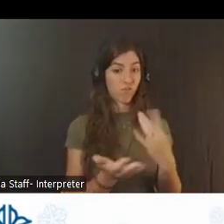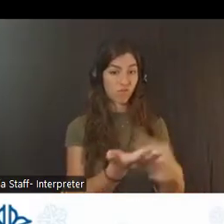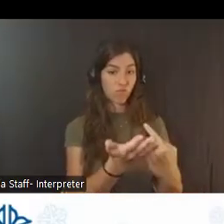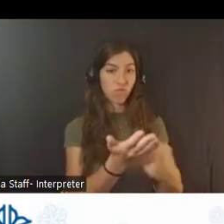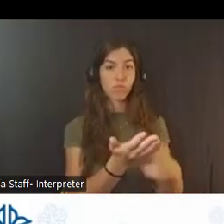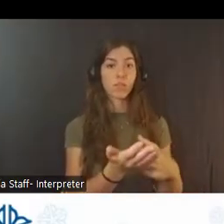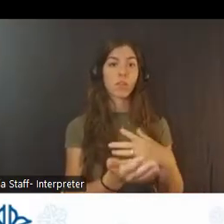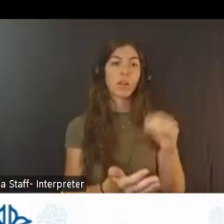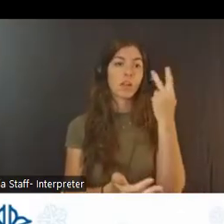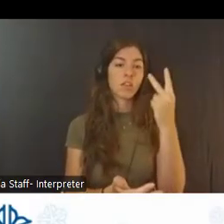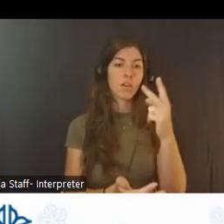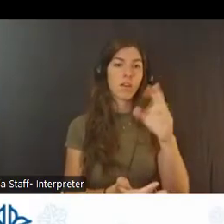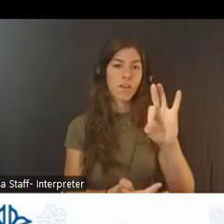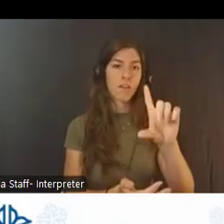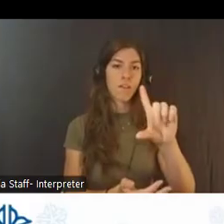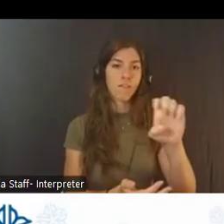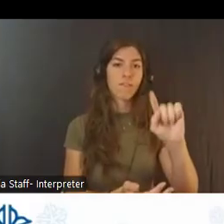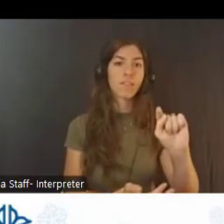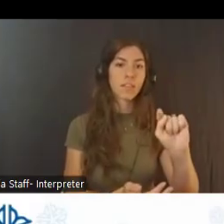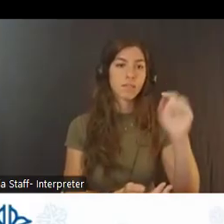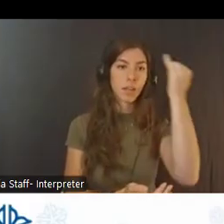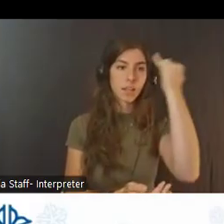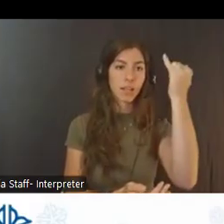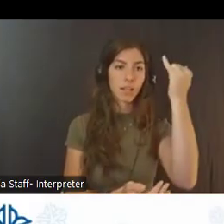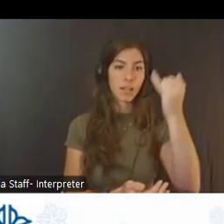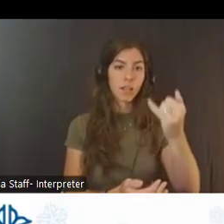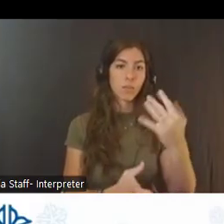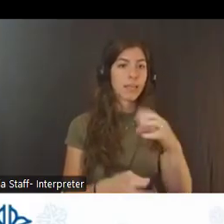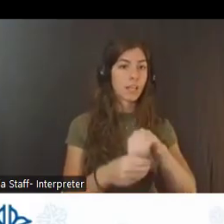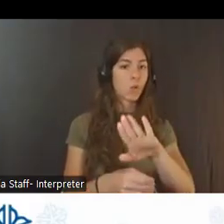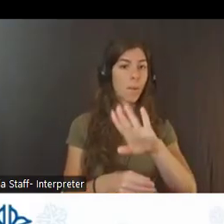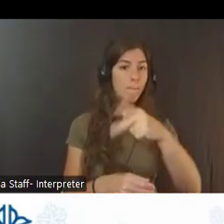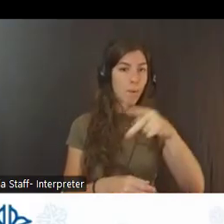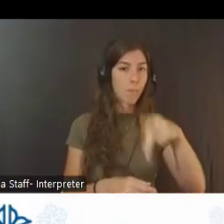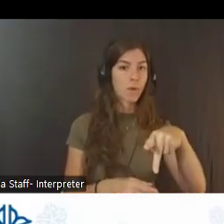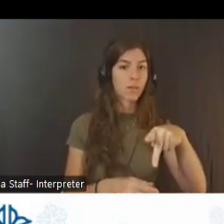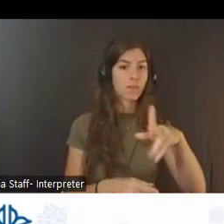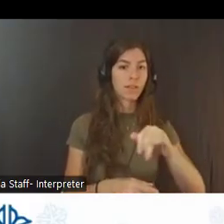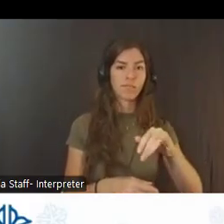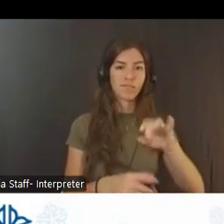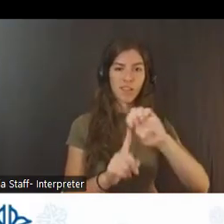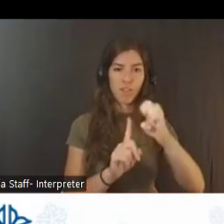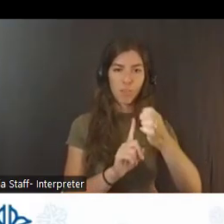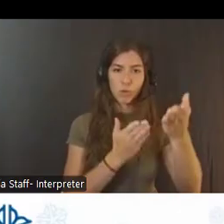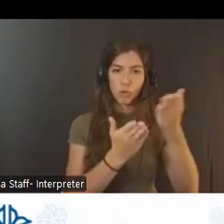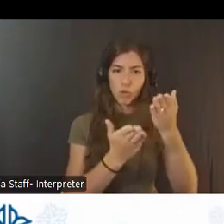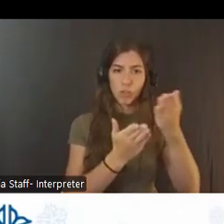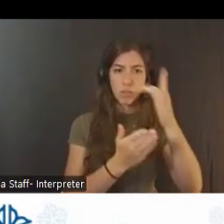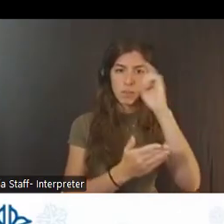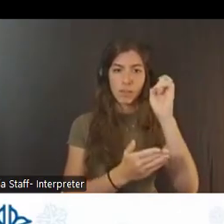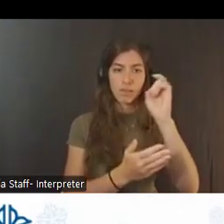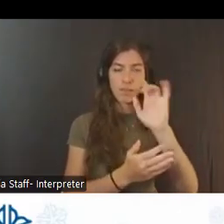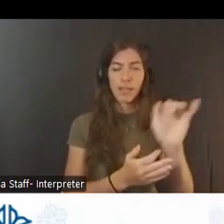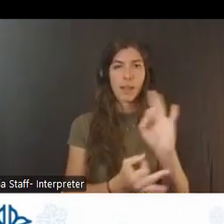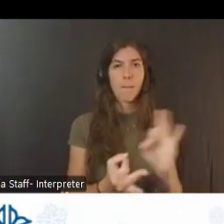I saw the fleet idea was in your PowerPoint. Is that environmental services? Because it's like the perfect marriage